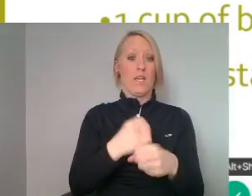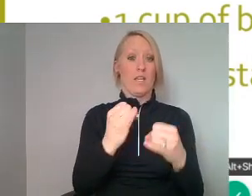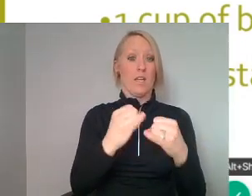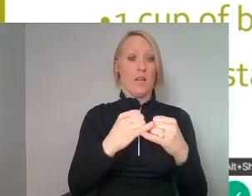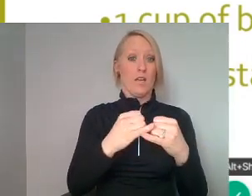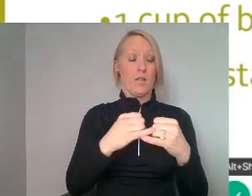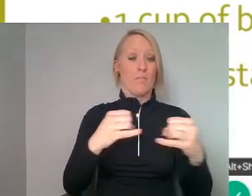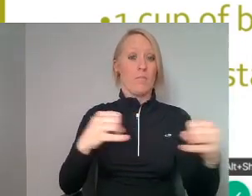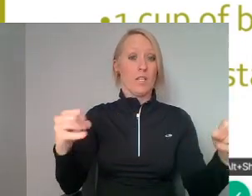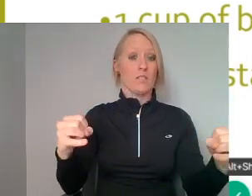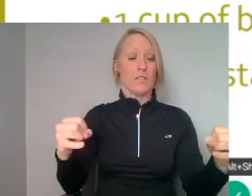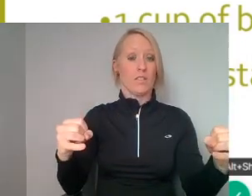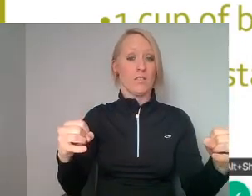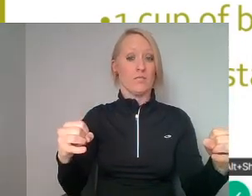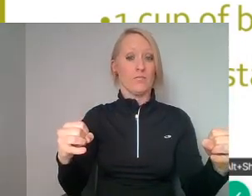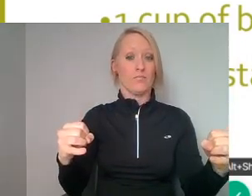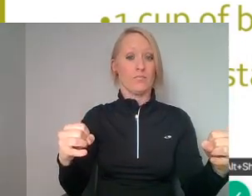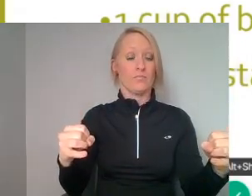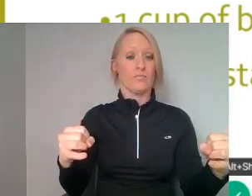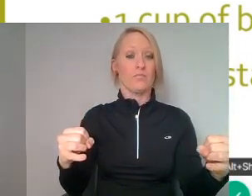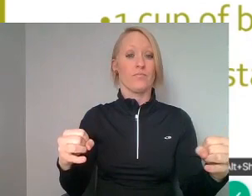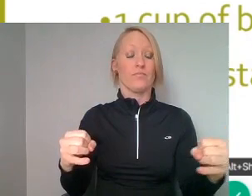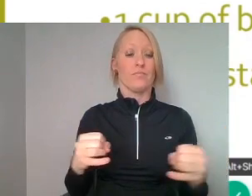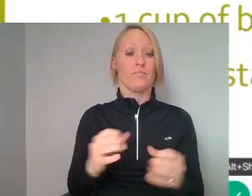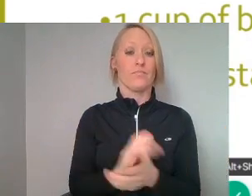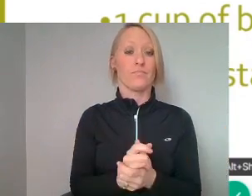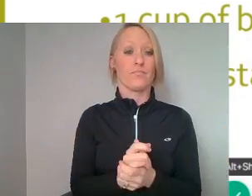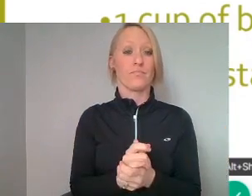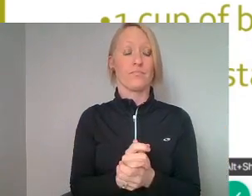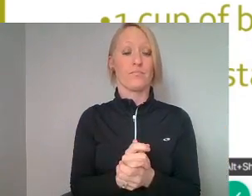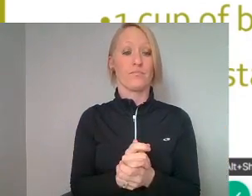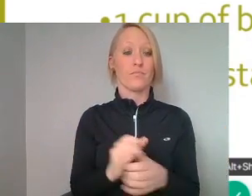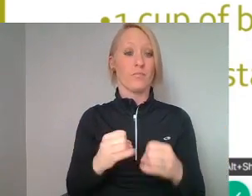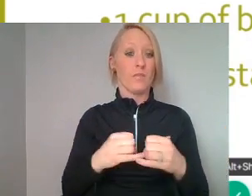don't pack it, you're not going to get that full cup benefit. Because if you look at the